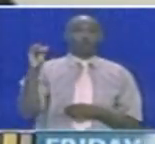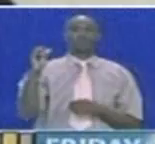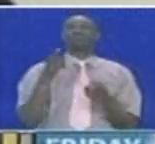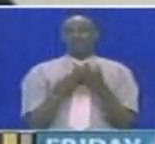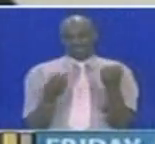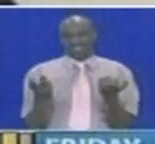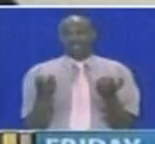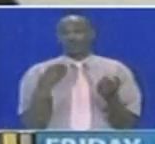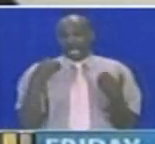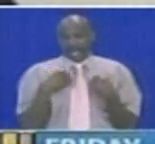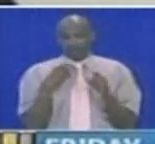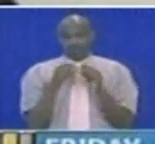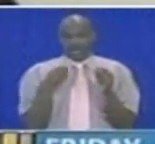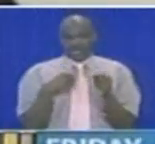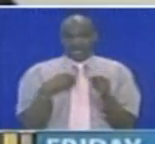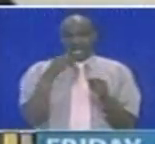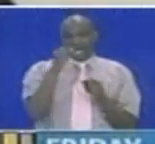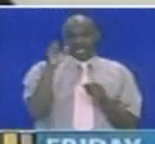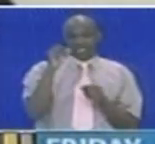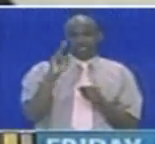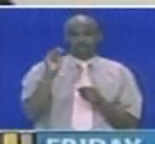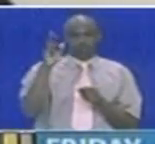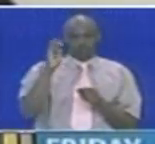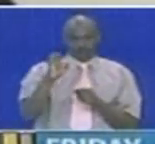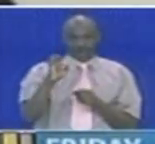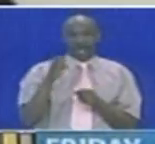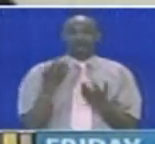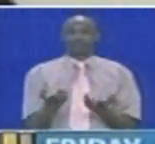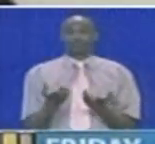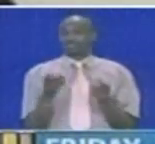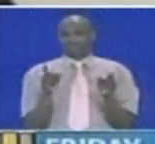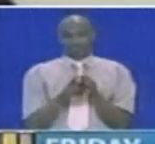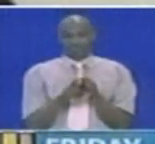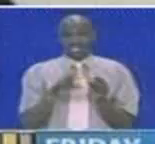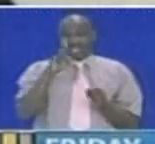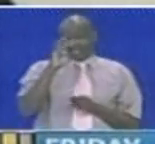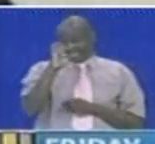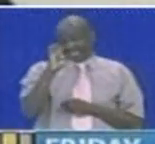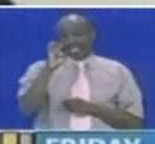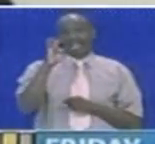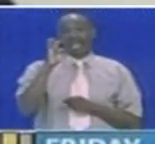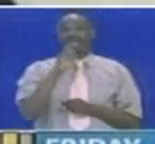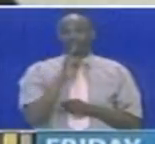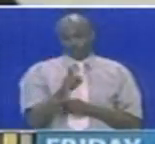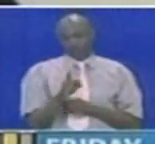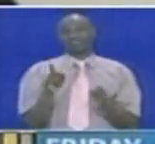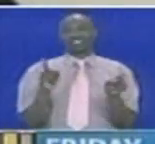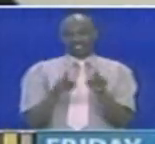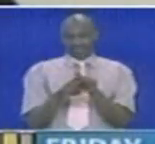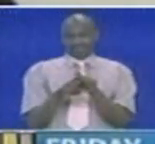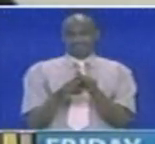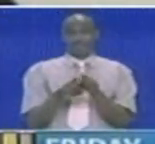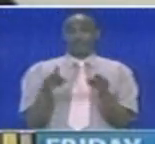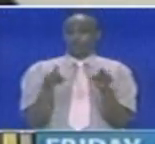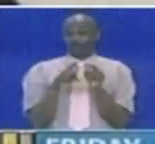Just like we have assure and assure, reassure and reassure, and we